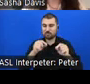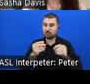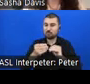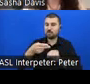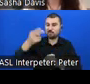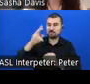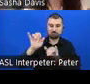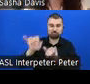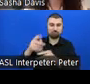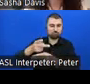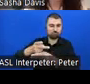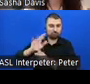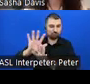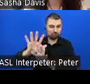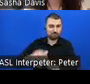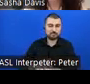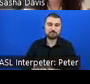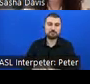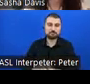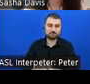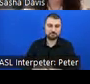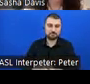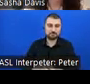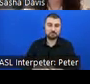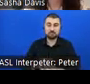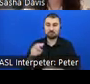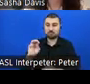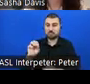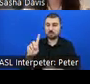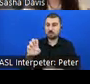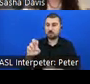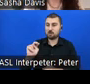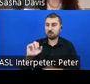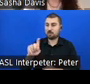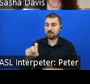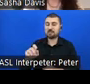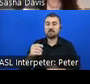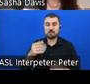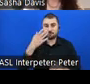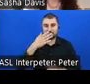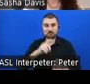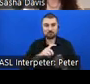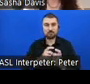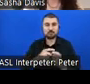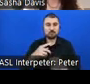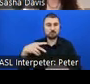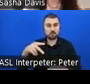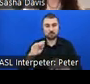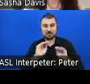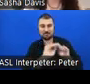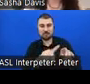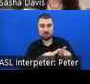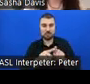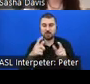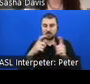as is as well. So to modernize the front, they added purple brick insets and large plate glass windows